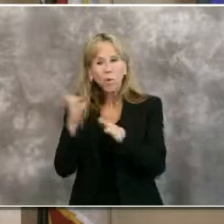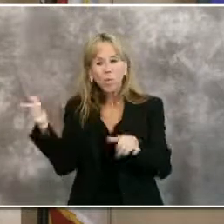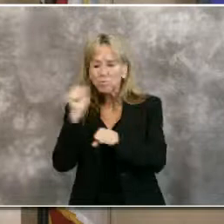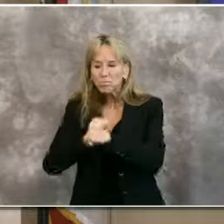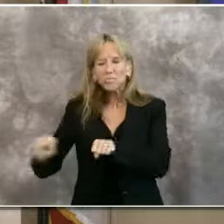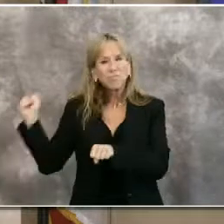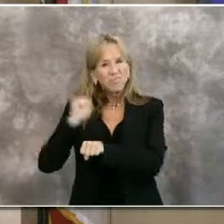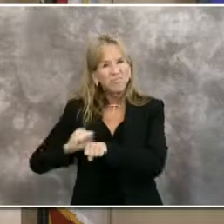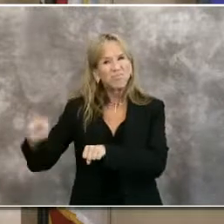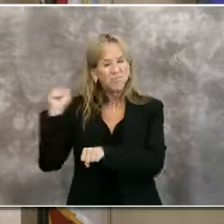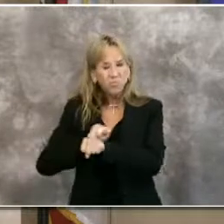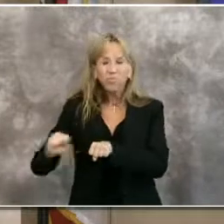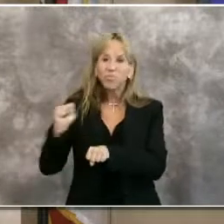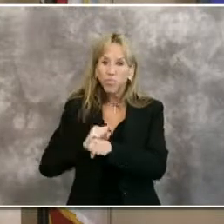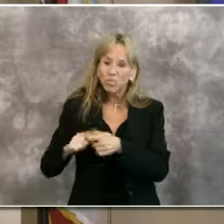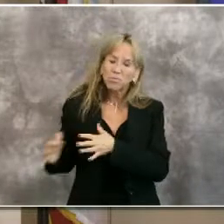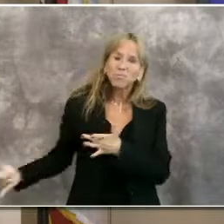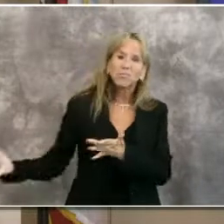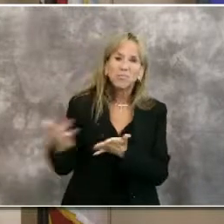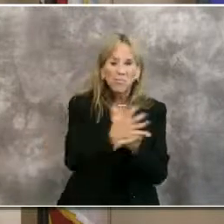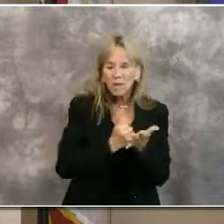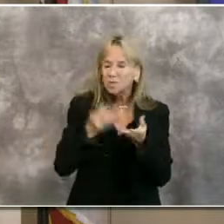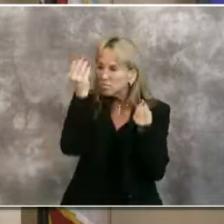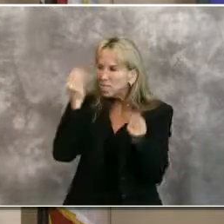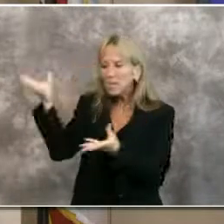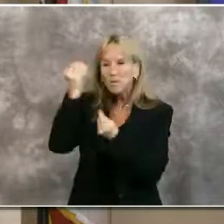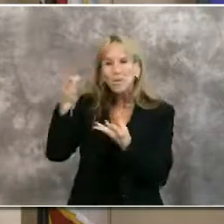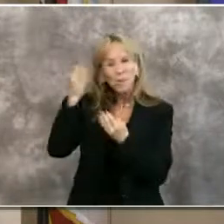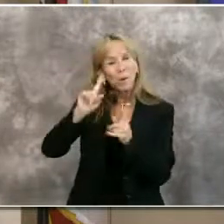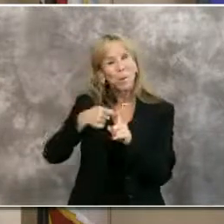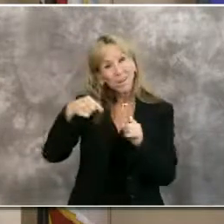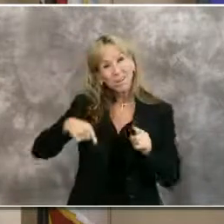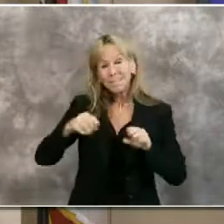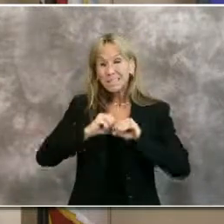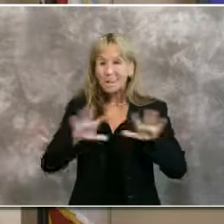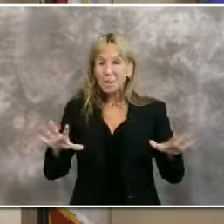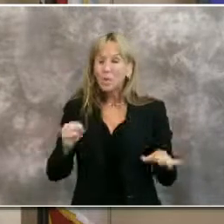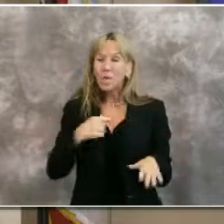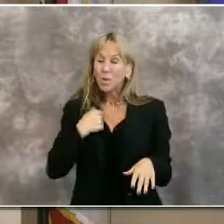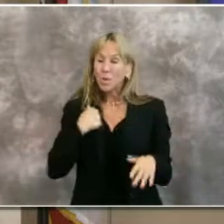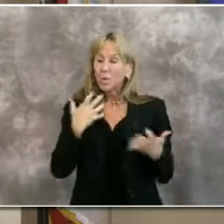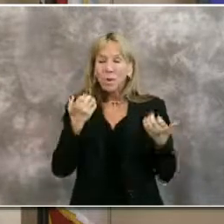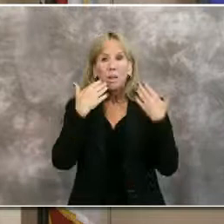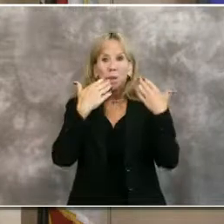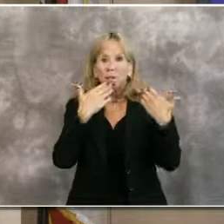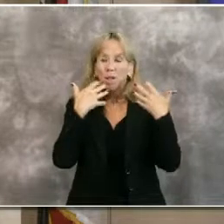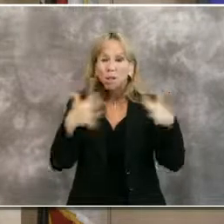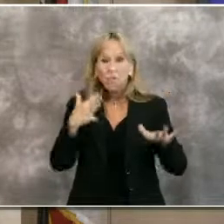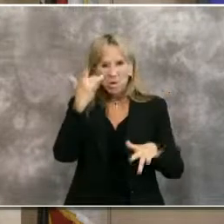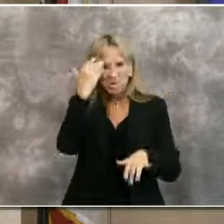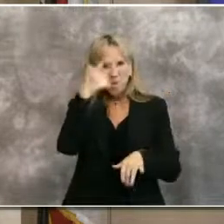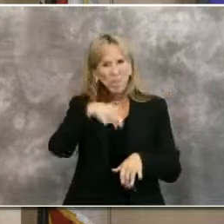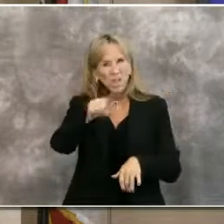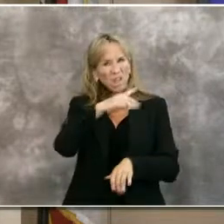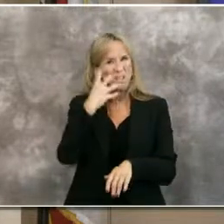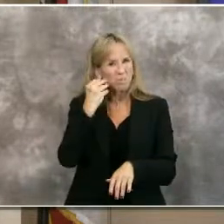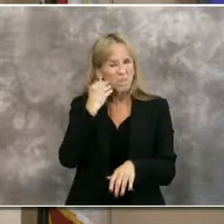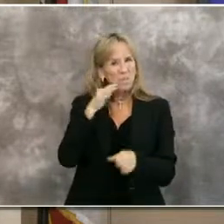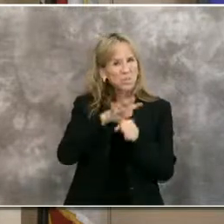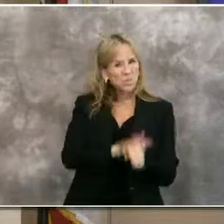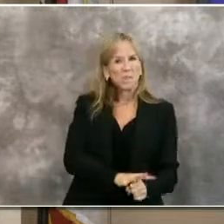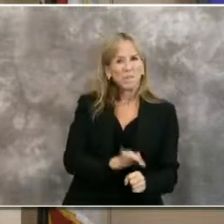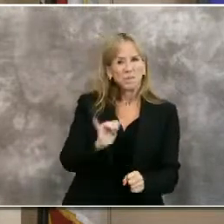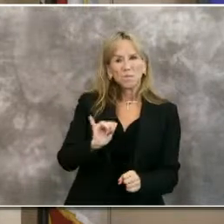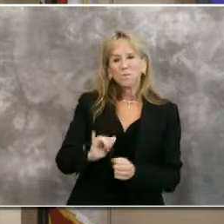part to contribute to information about this outbreak, and it is stressful for them, and I want to thank each and every one of them. And then the supply issue,